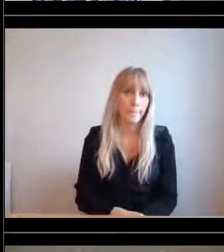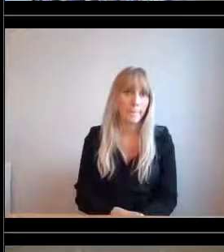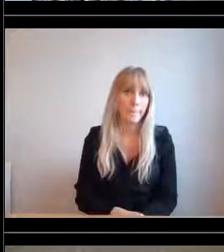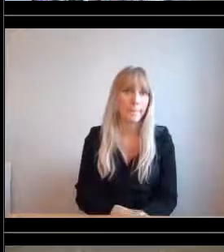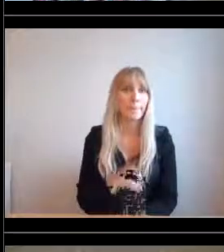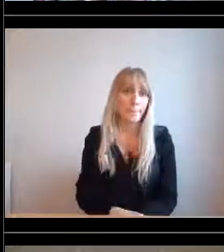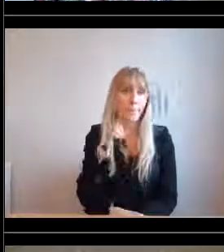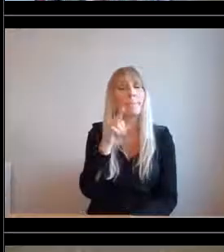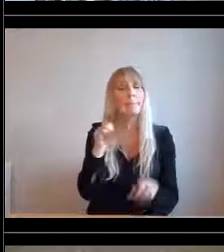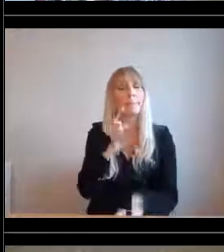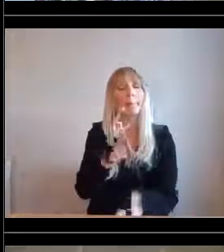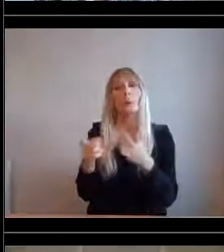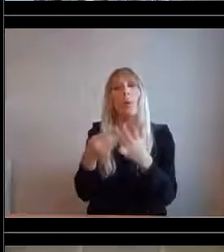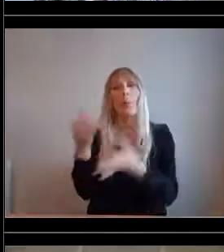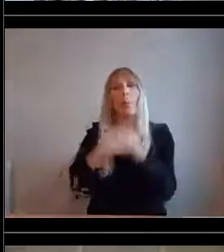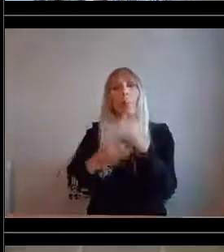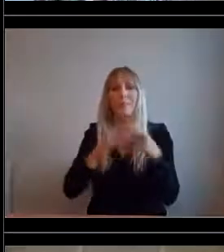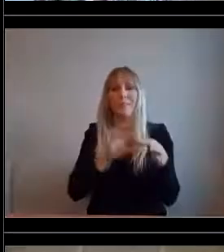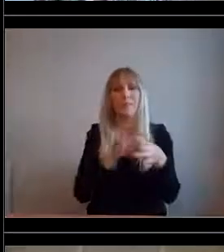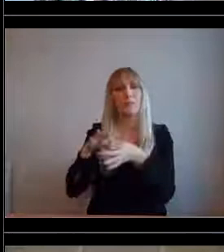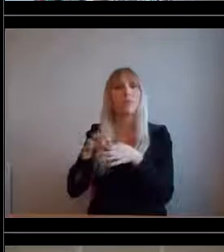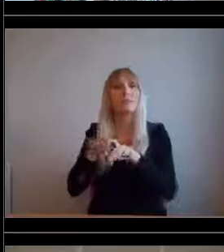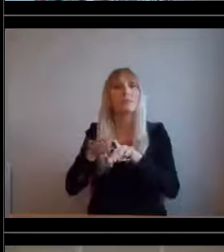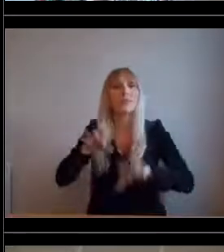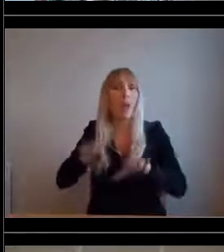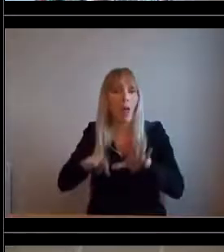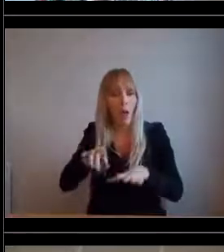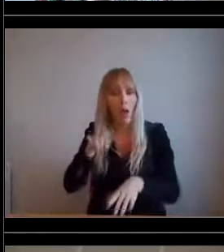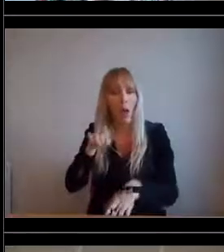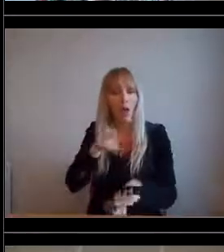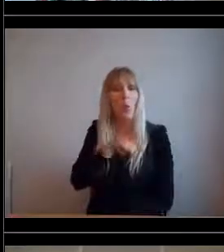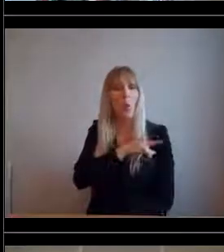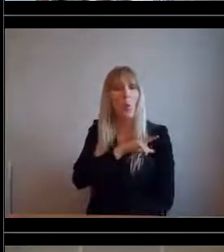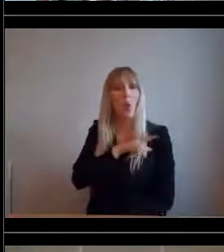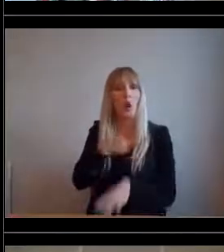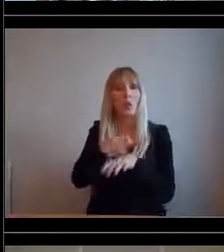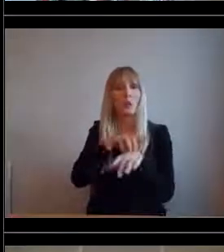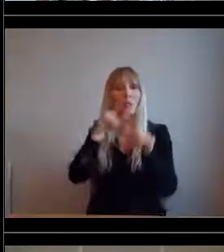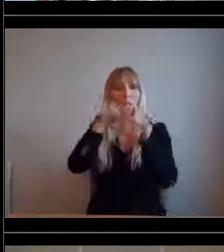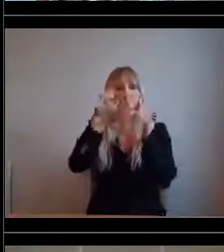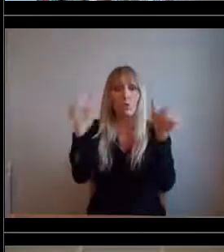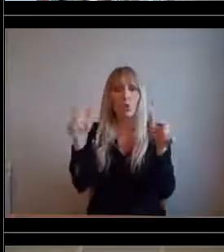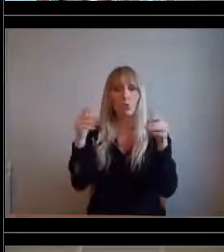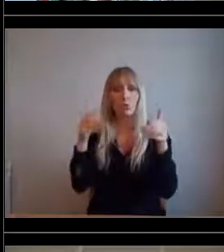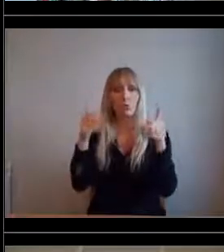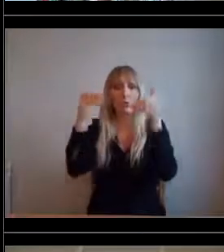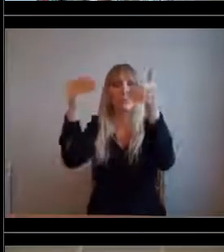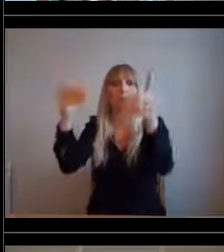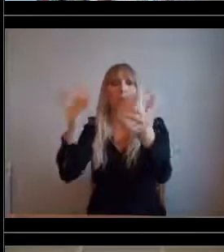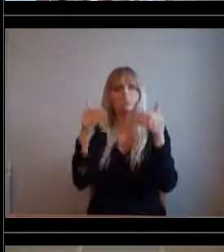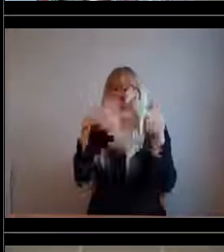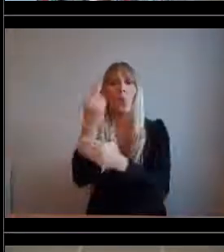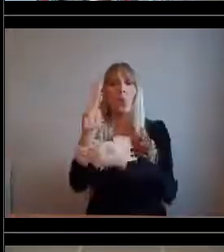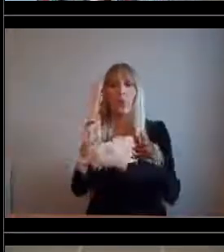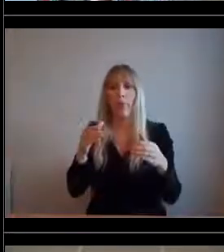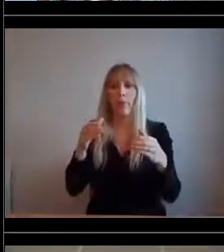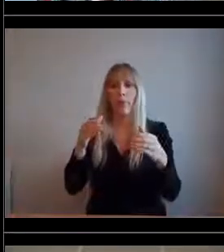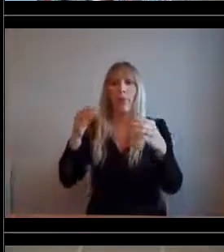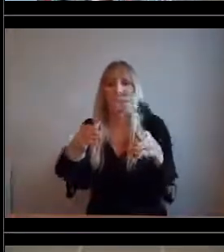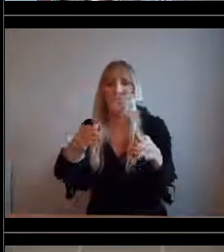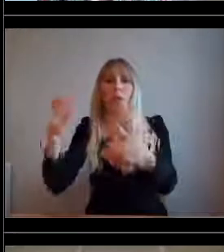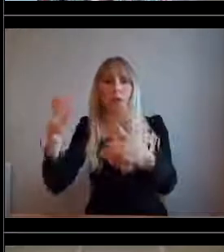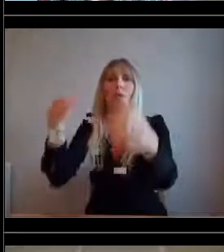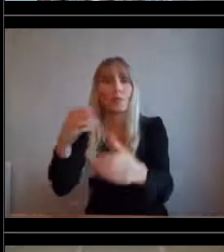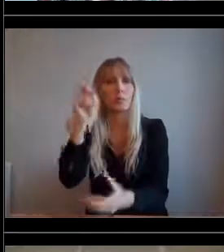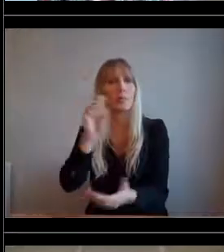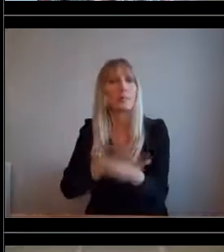And there's another question that's connected to this one. Why has the Green Bridge been moved further north? Oh, I mean,